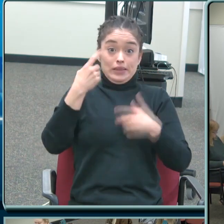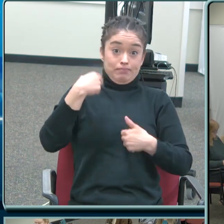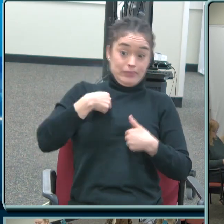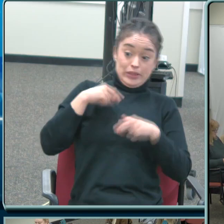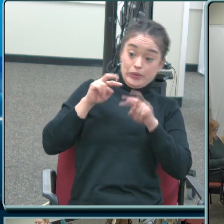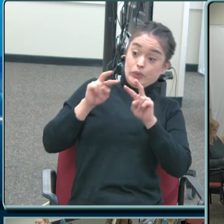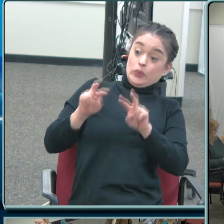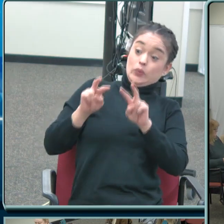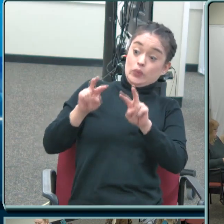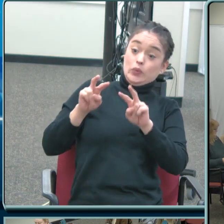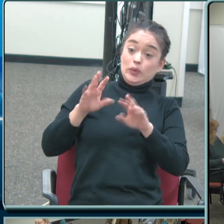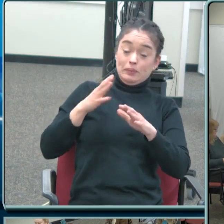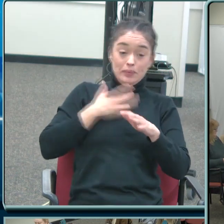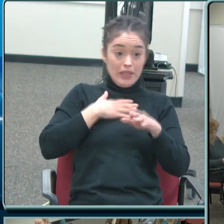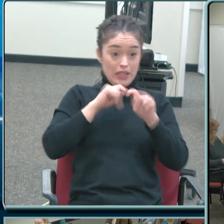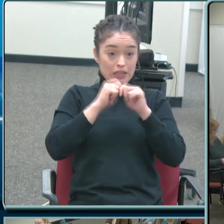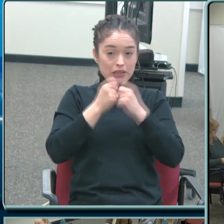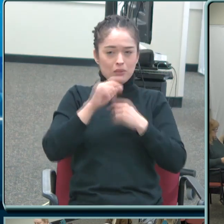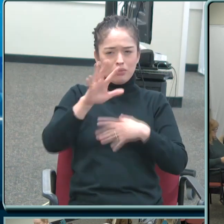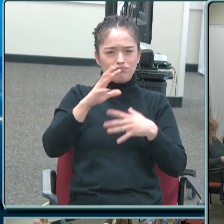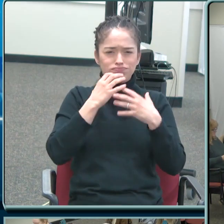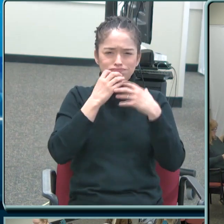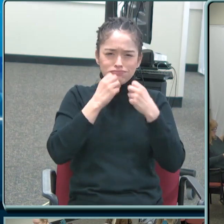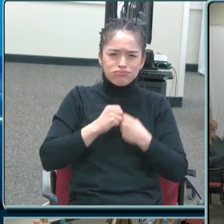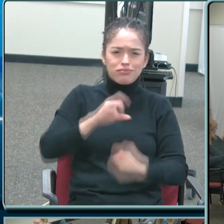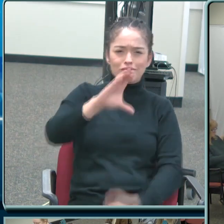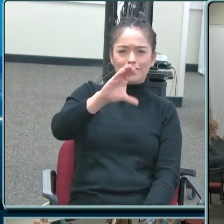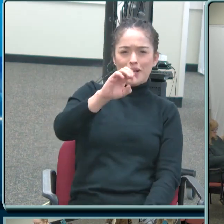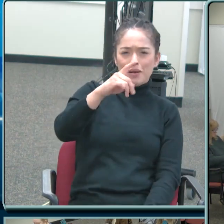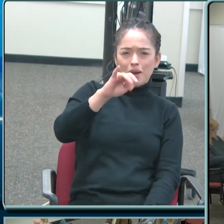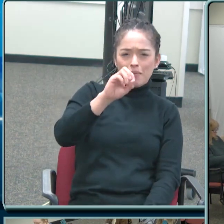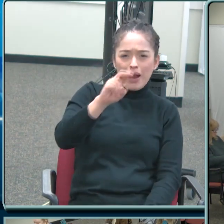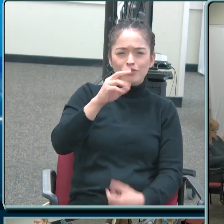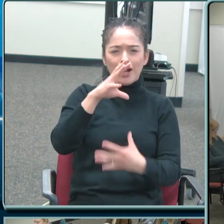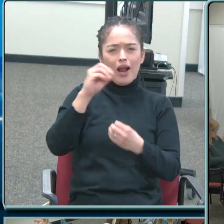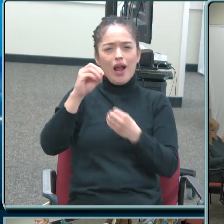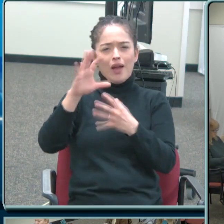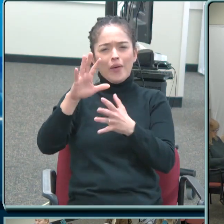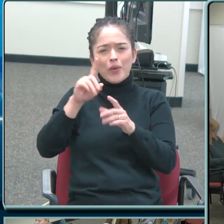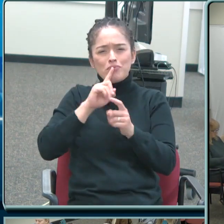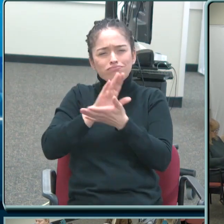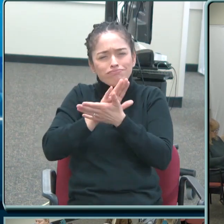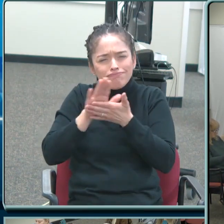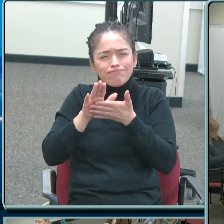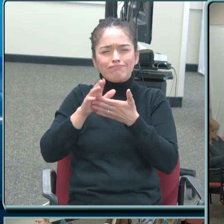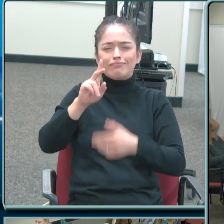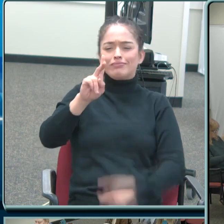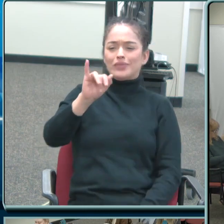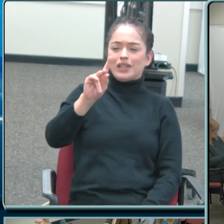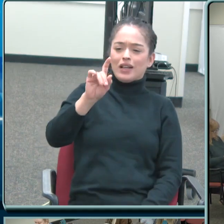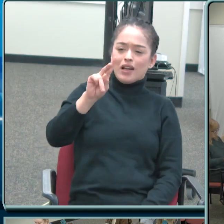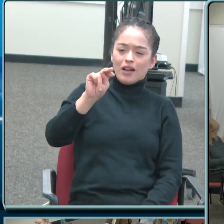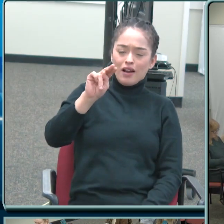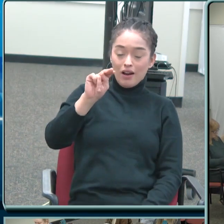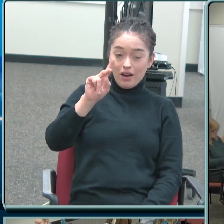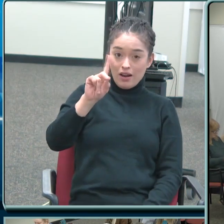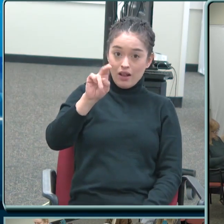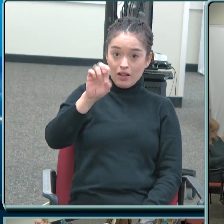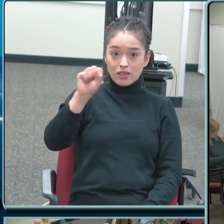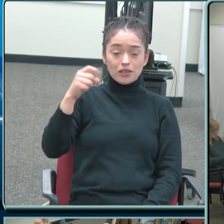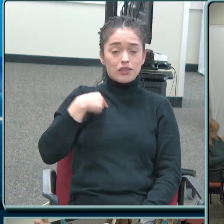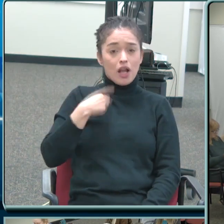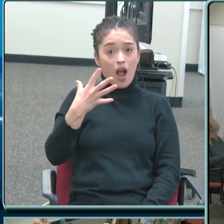our team is your compassion and your kindness. And I did want to